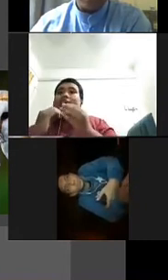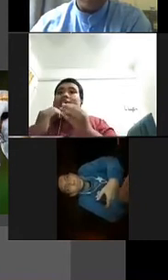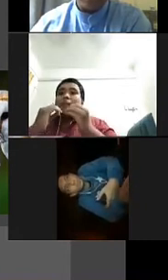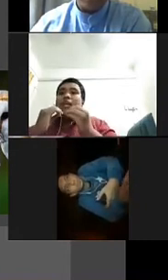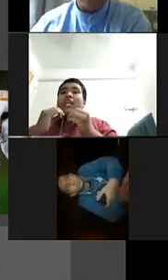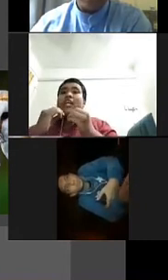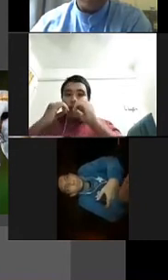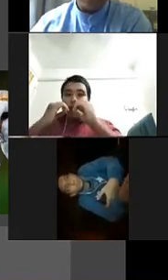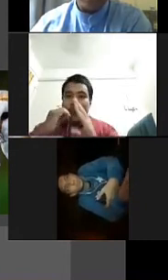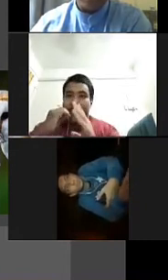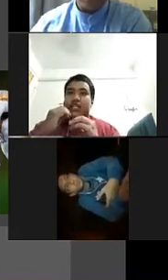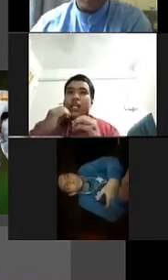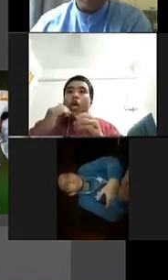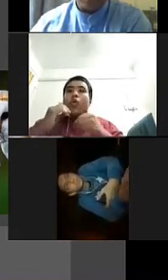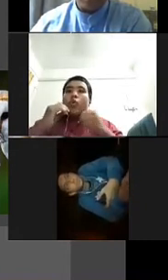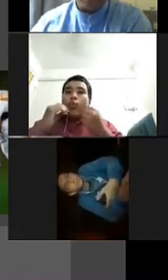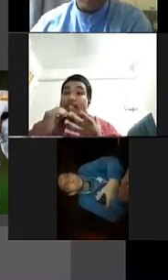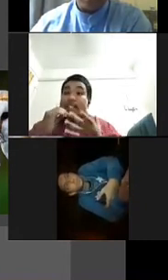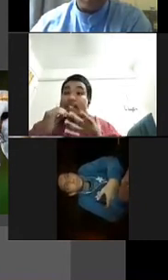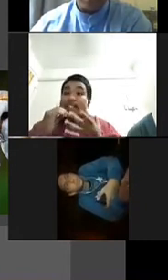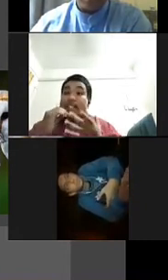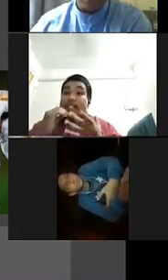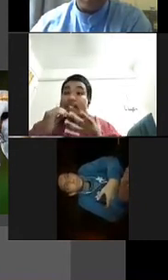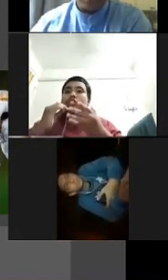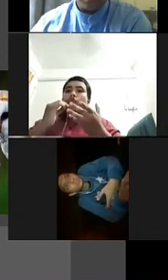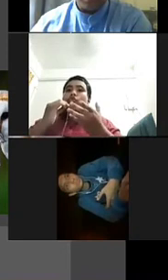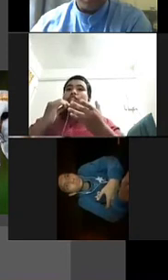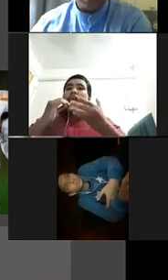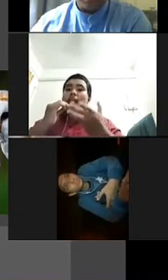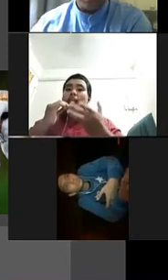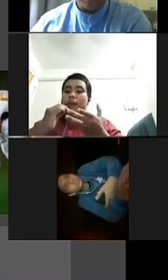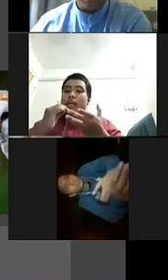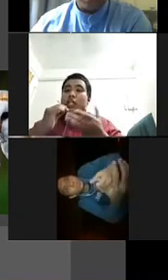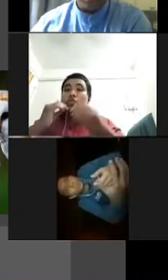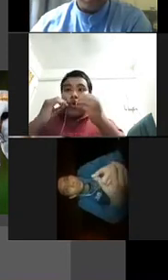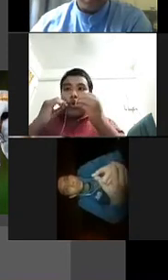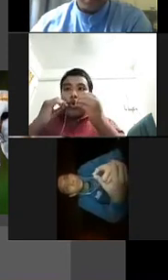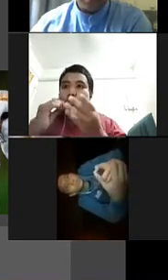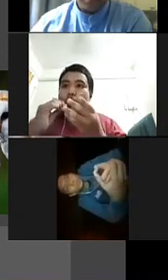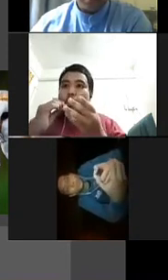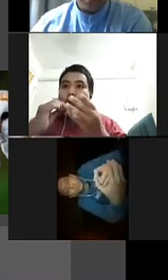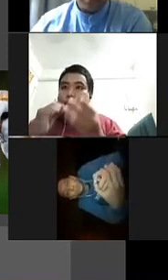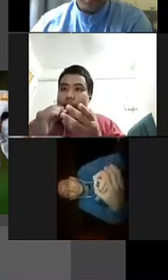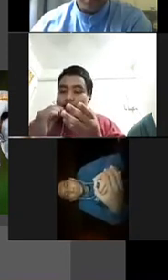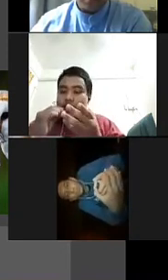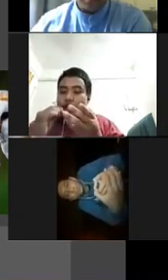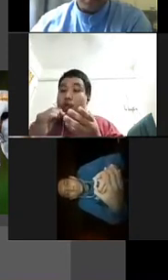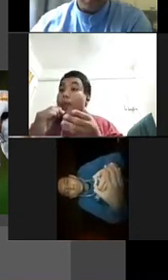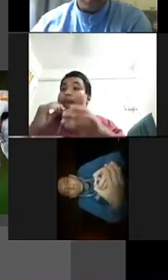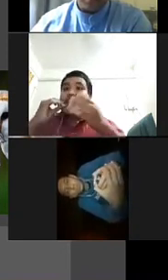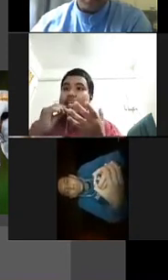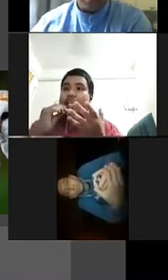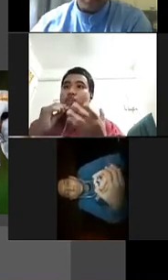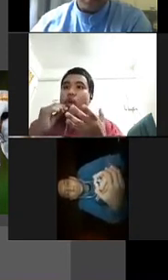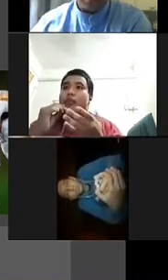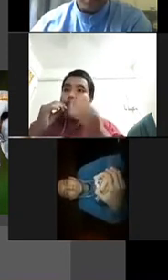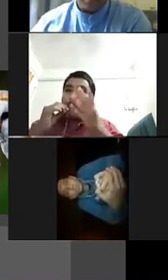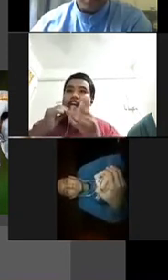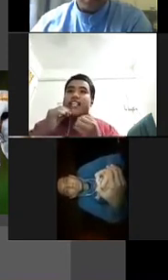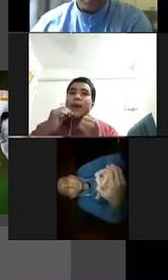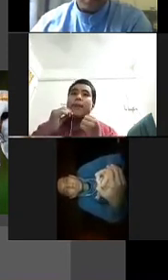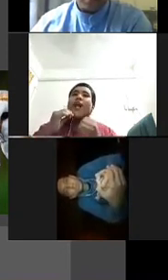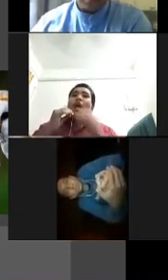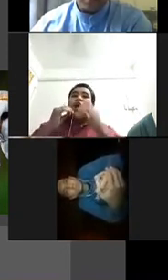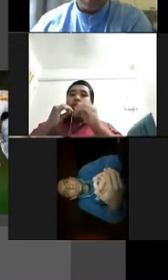are chemical free, which is it use animal to control pests from attacking crop.